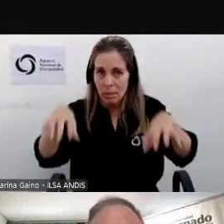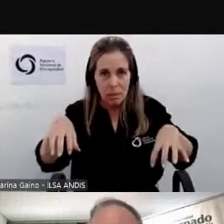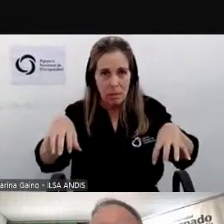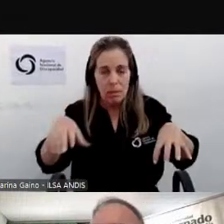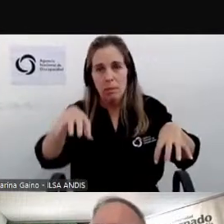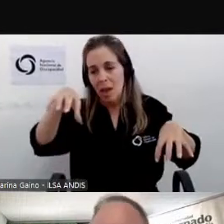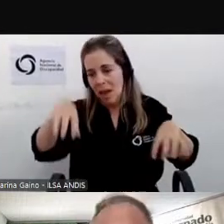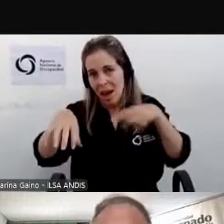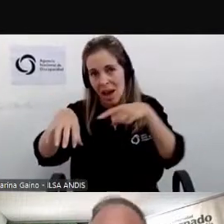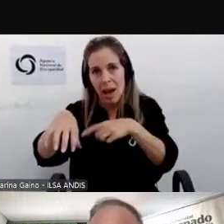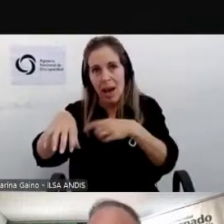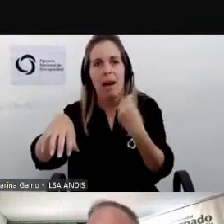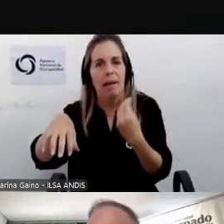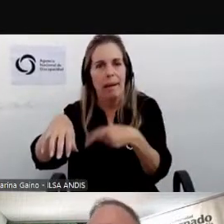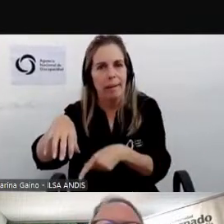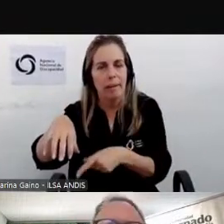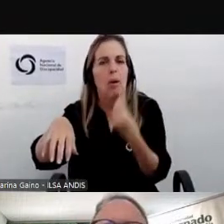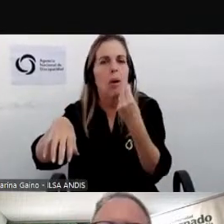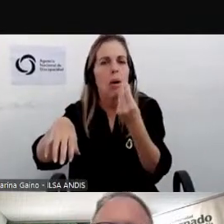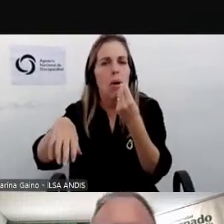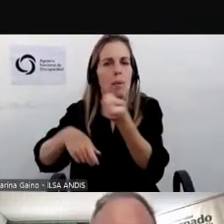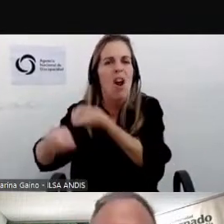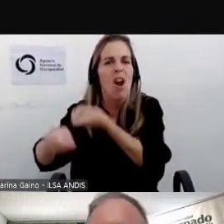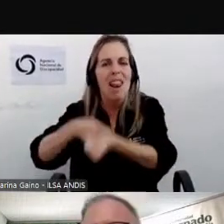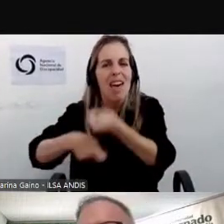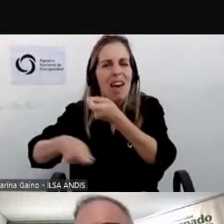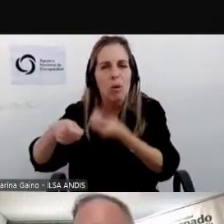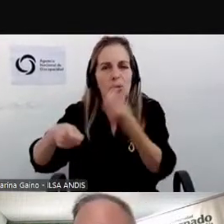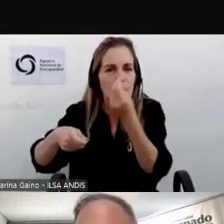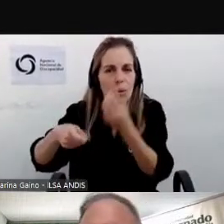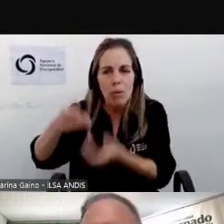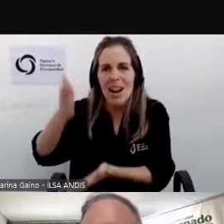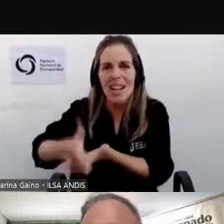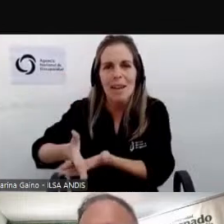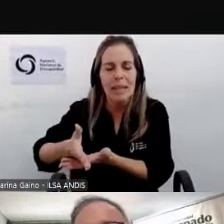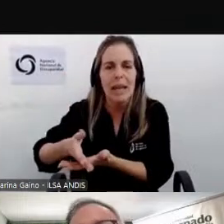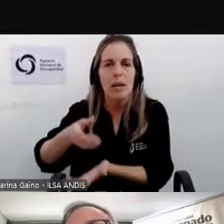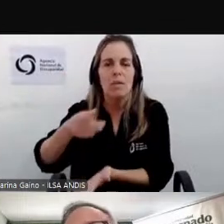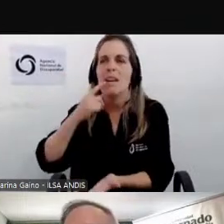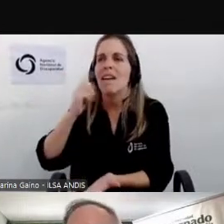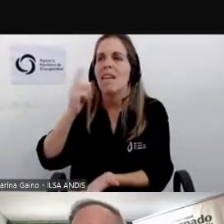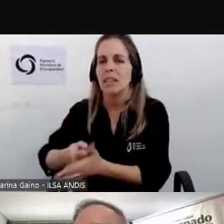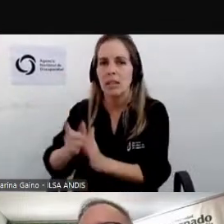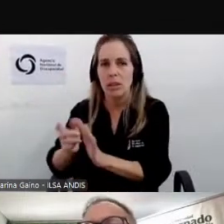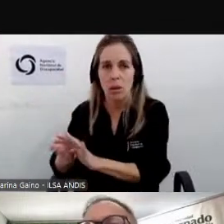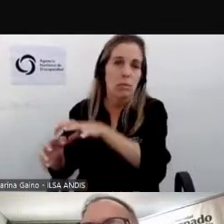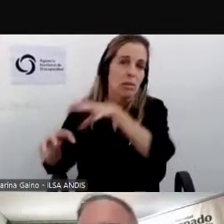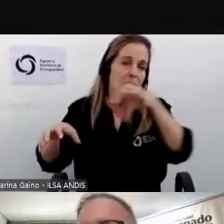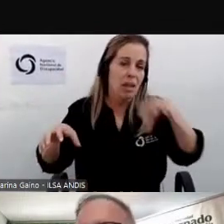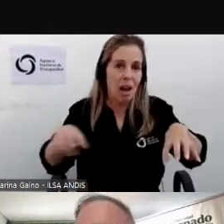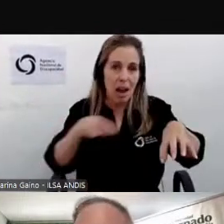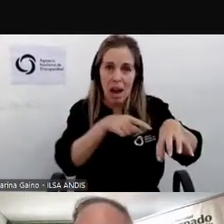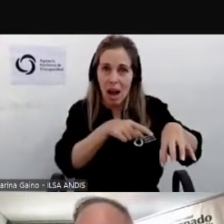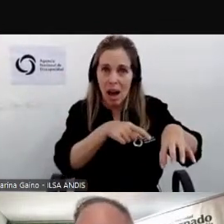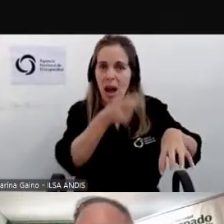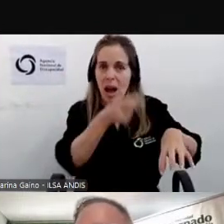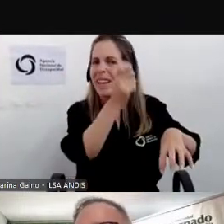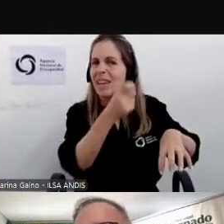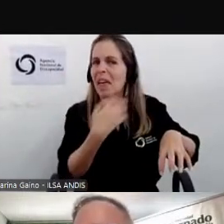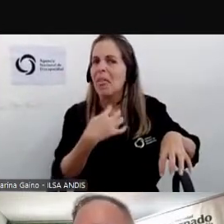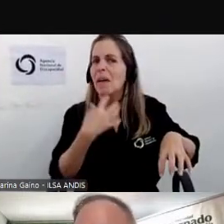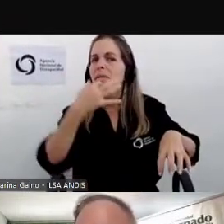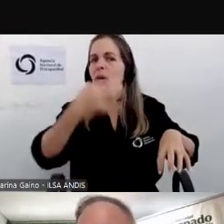were two different edges. First, how business should be done, what is the limit to a